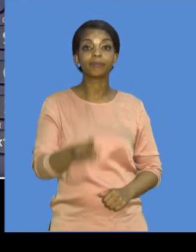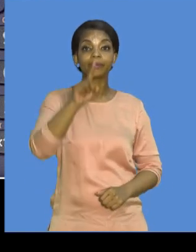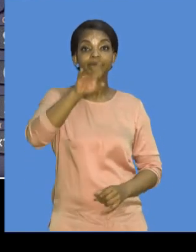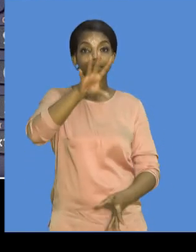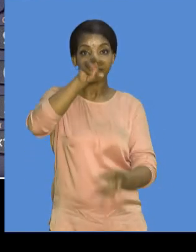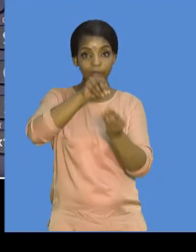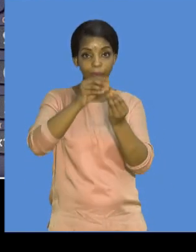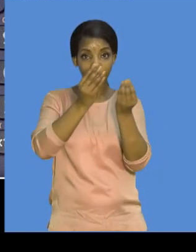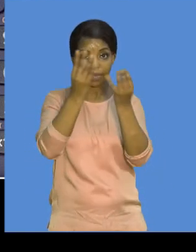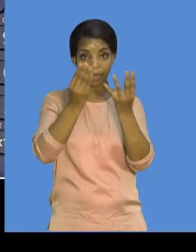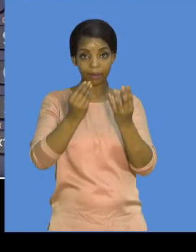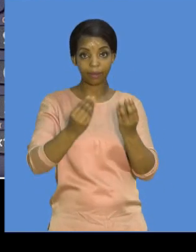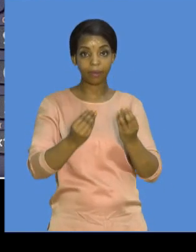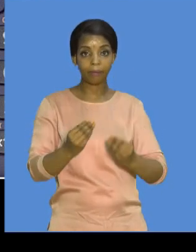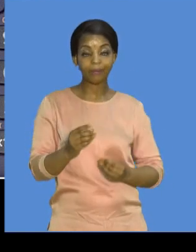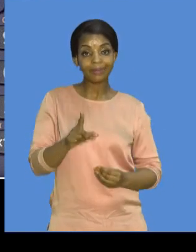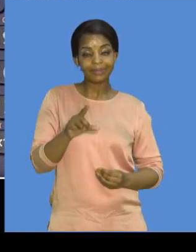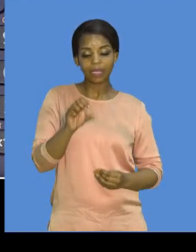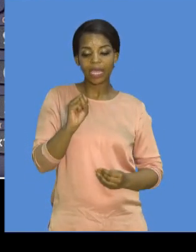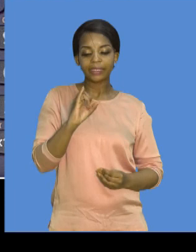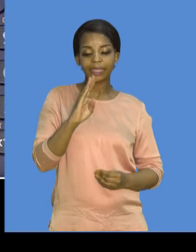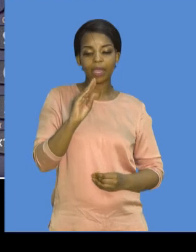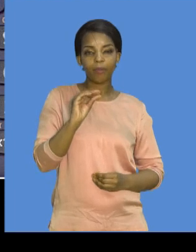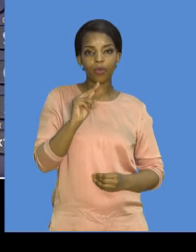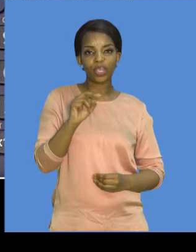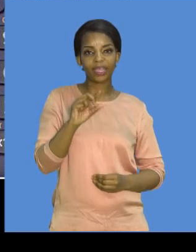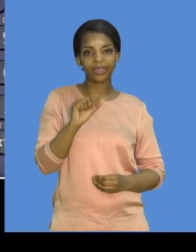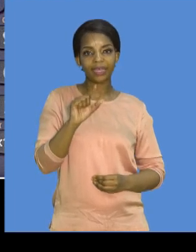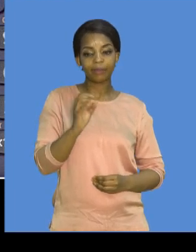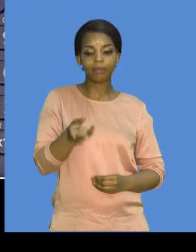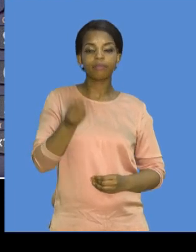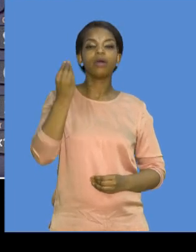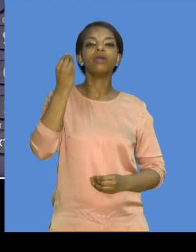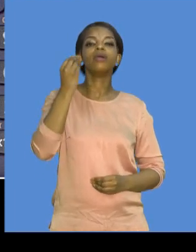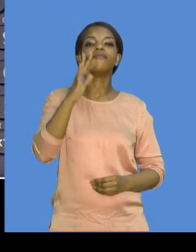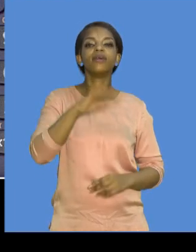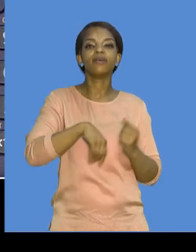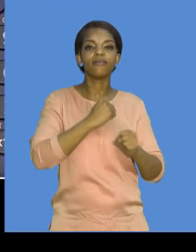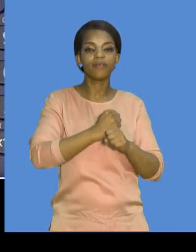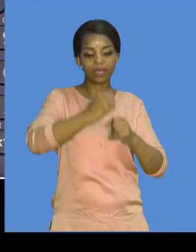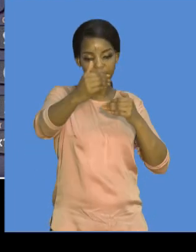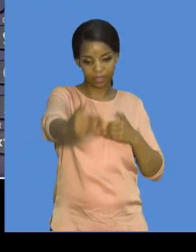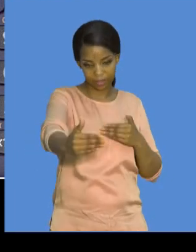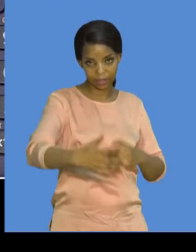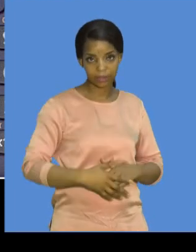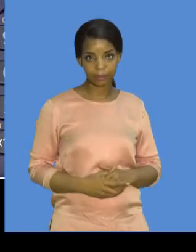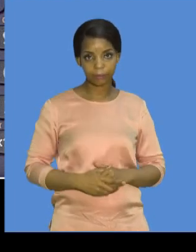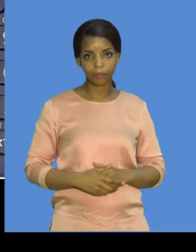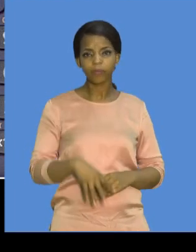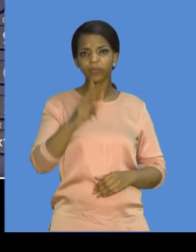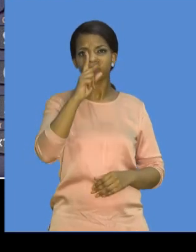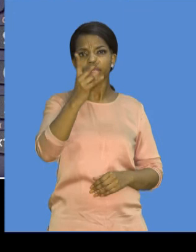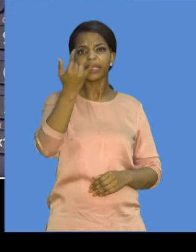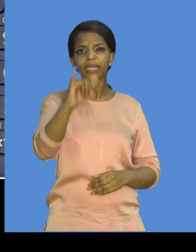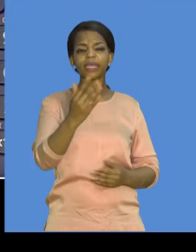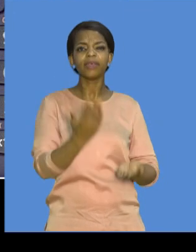total amount that Sibongile will have at the end of 5 years. So you can see that if maybe Sibongile was to leave